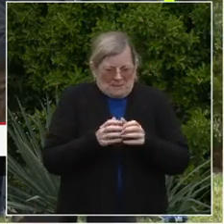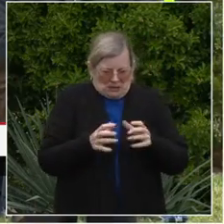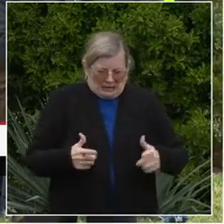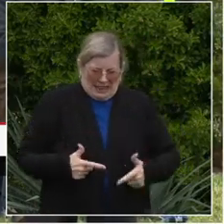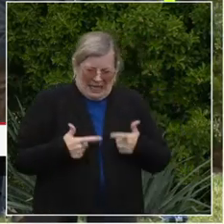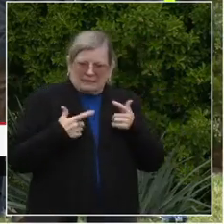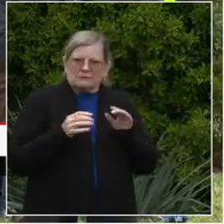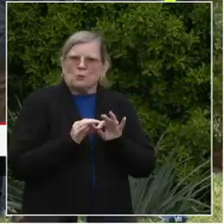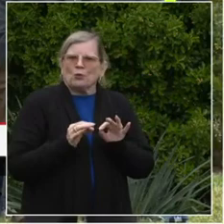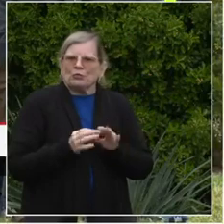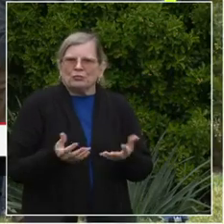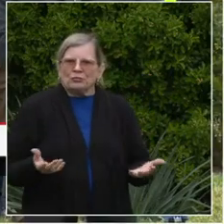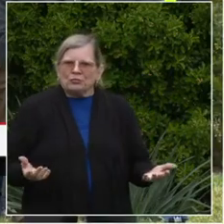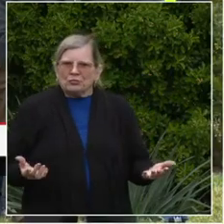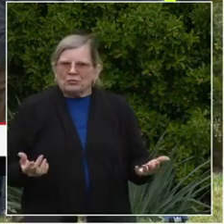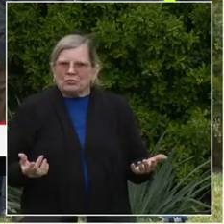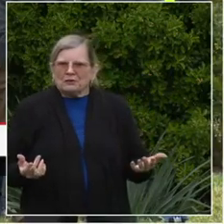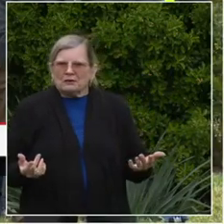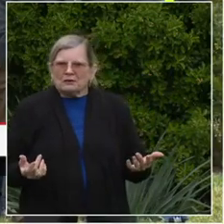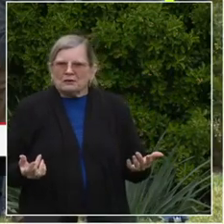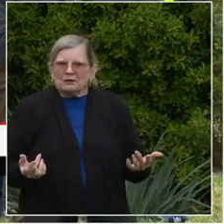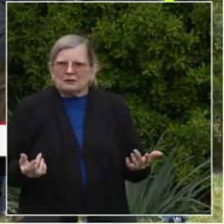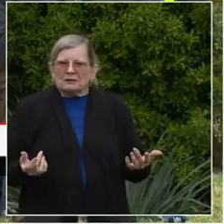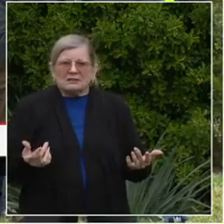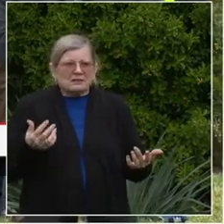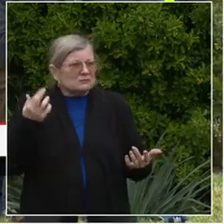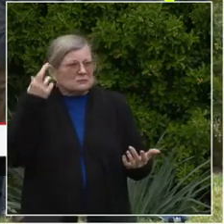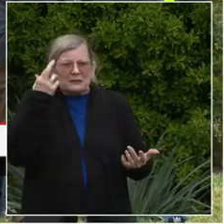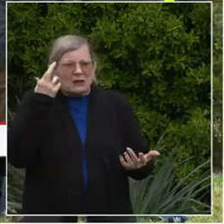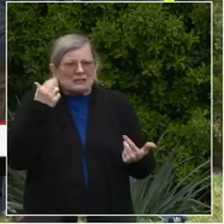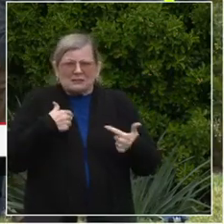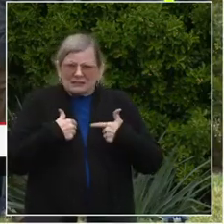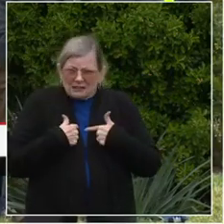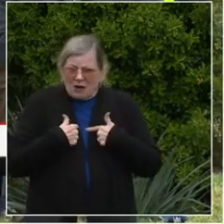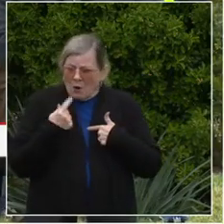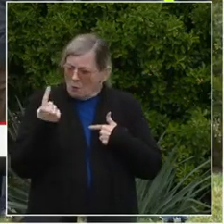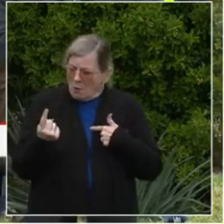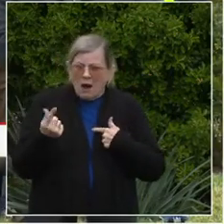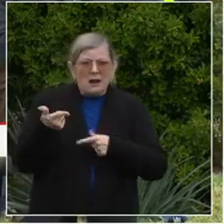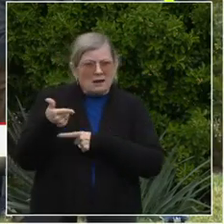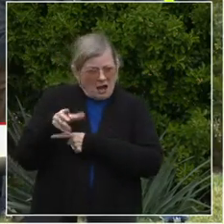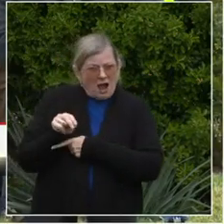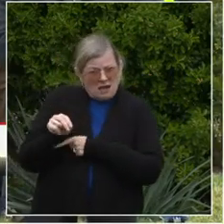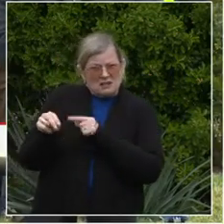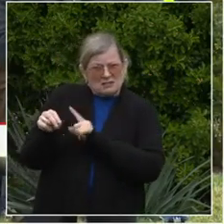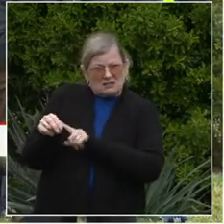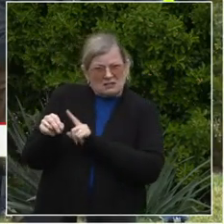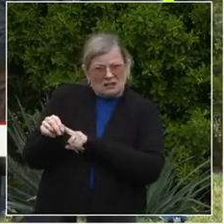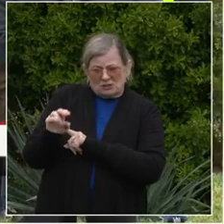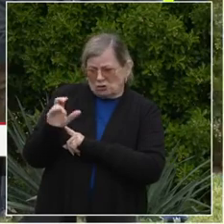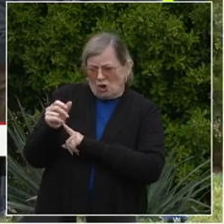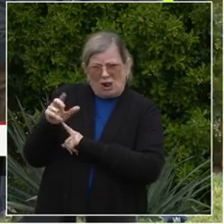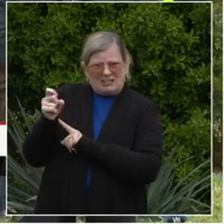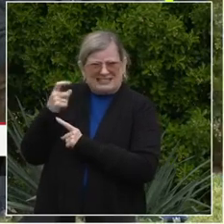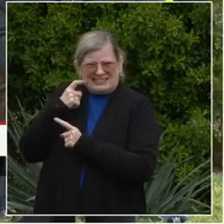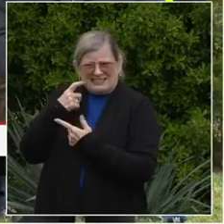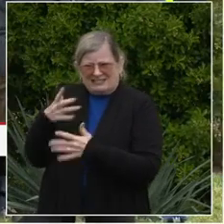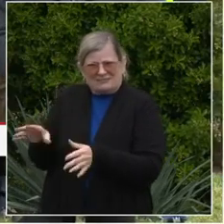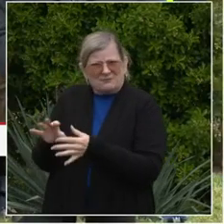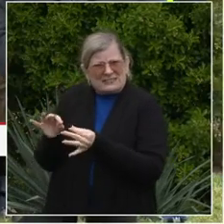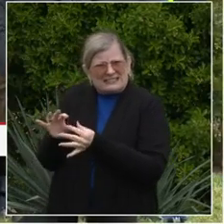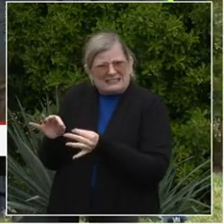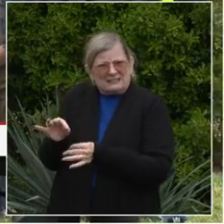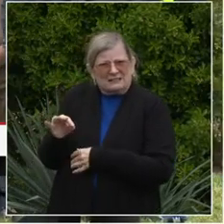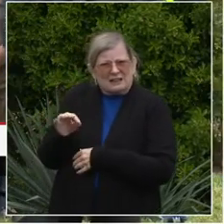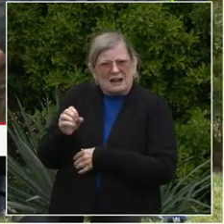life worth? Right? Because what I can tell you is that one firearm, and as Charlie mentioned, 25% of the ballistics